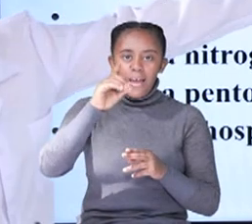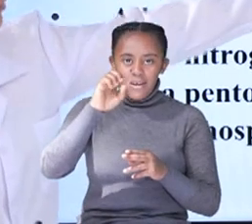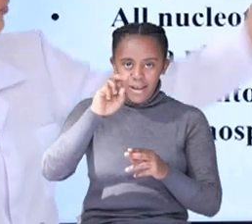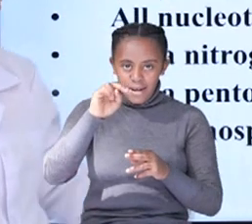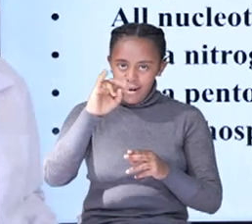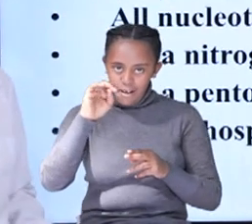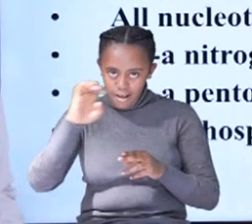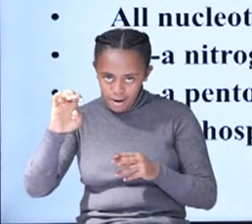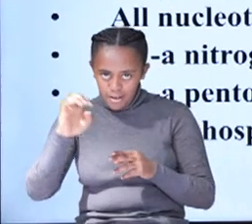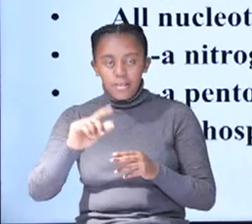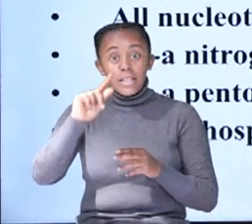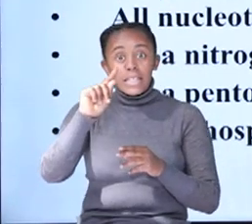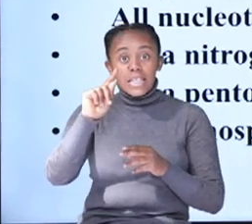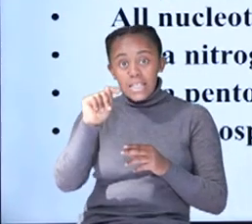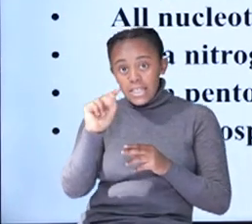adenosine triphosphate,